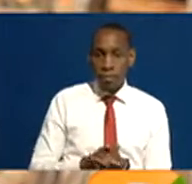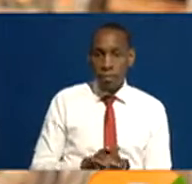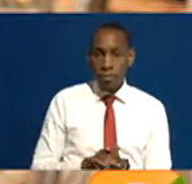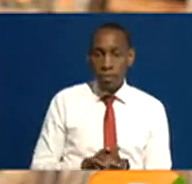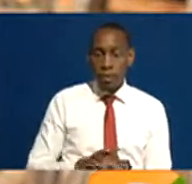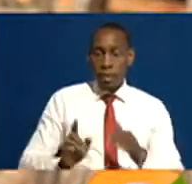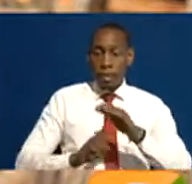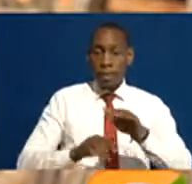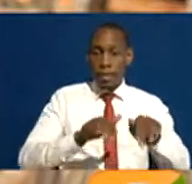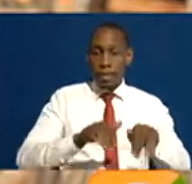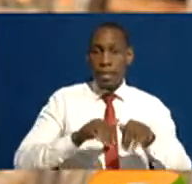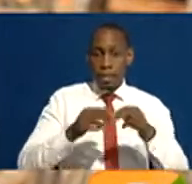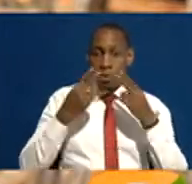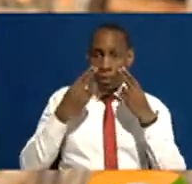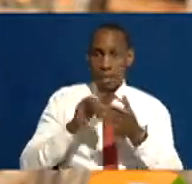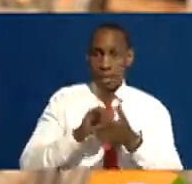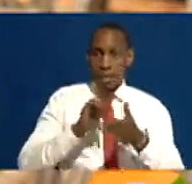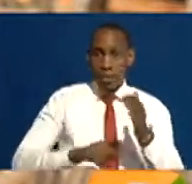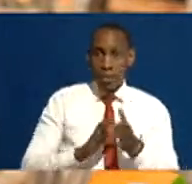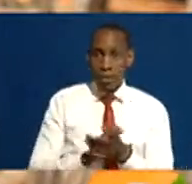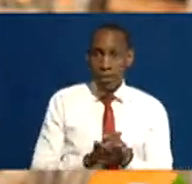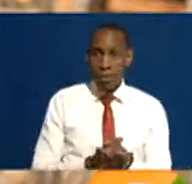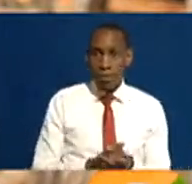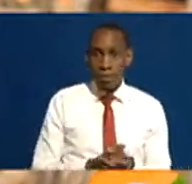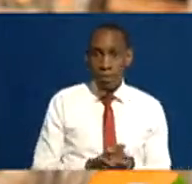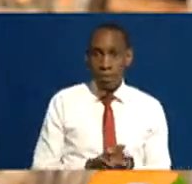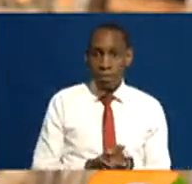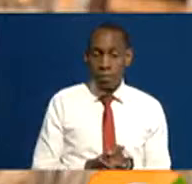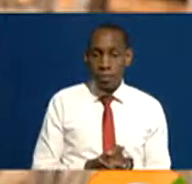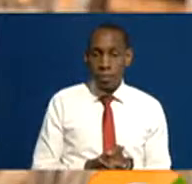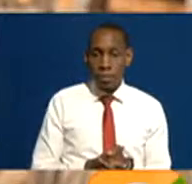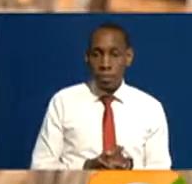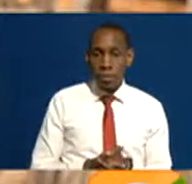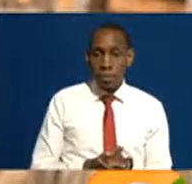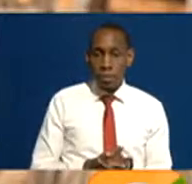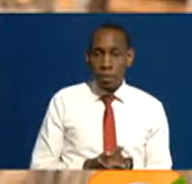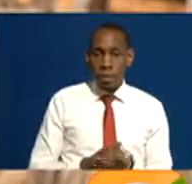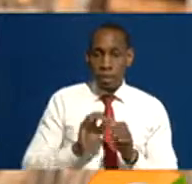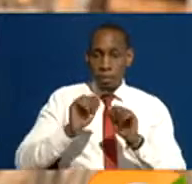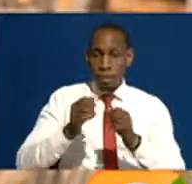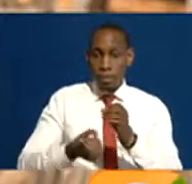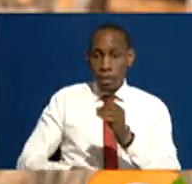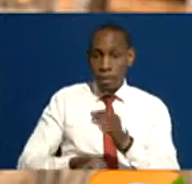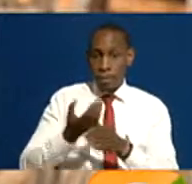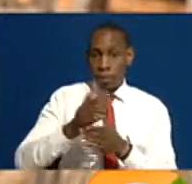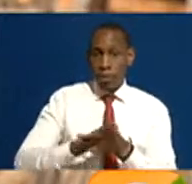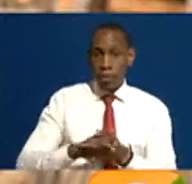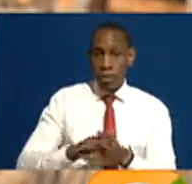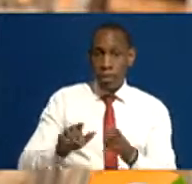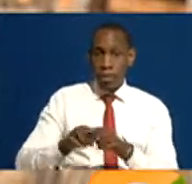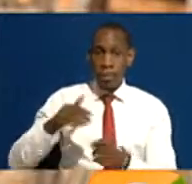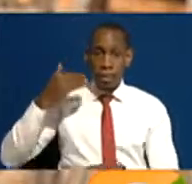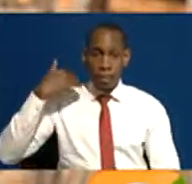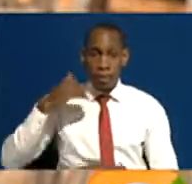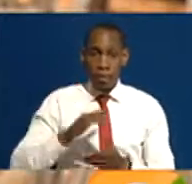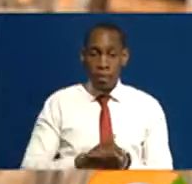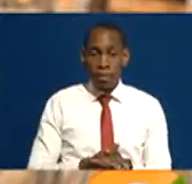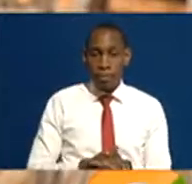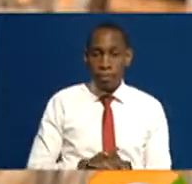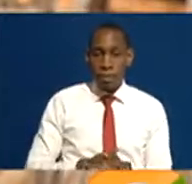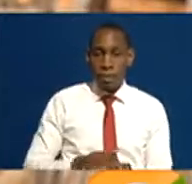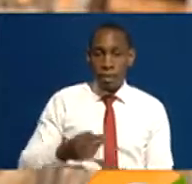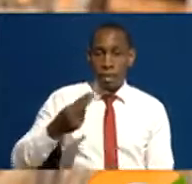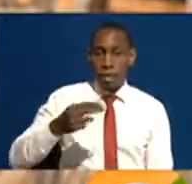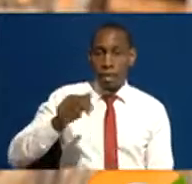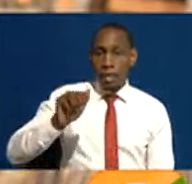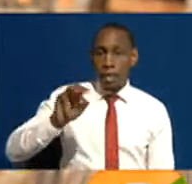of Agriculture, tukaona kwamba pande ya juu inatosha kondoa aina ya dorper. Na aina ya amsha.